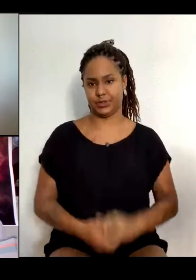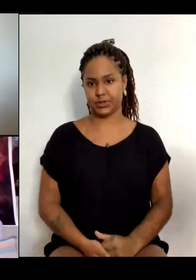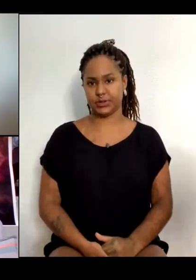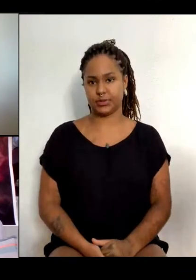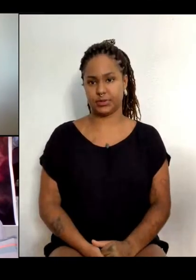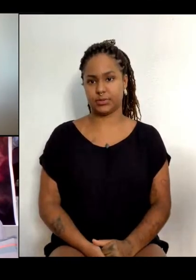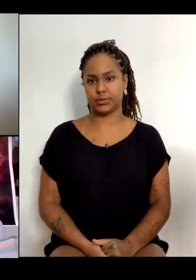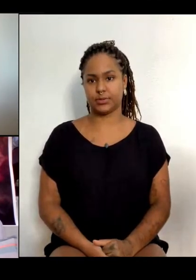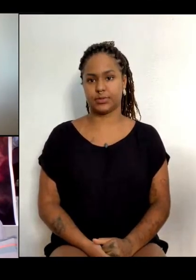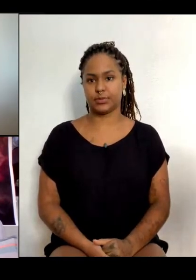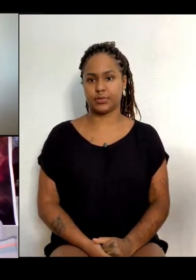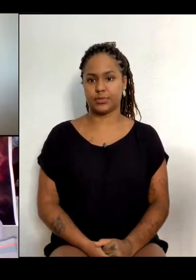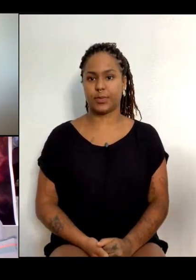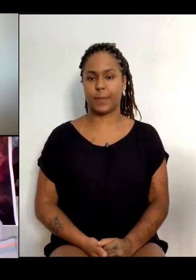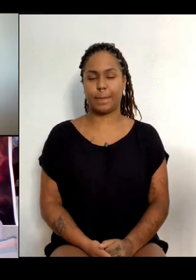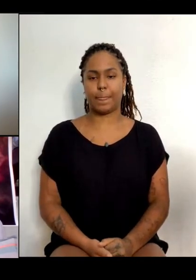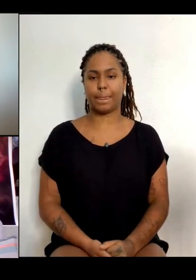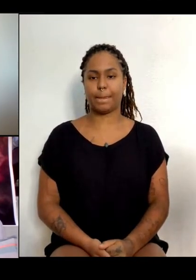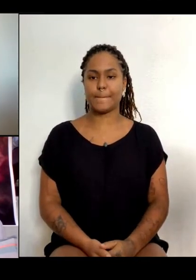in